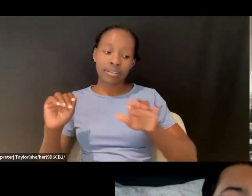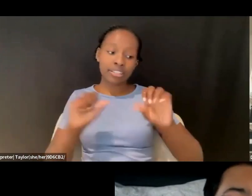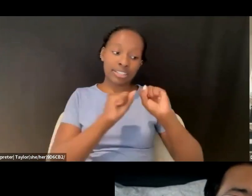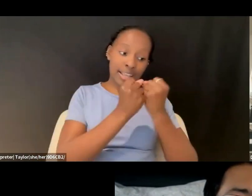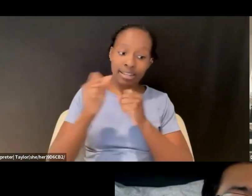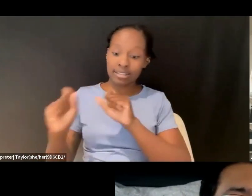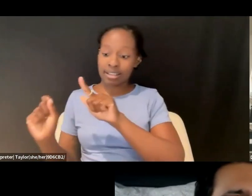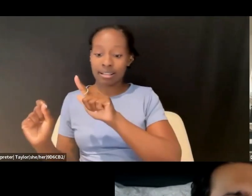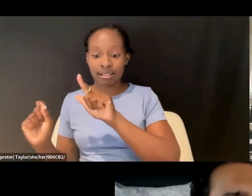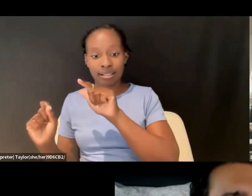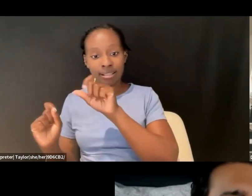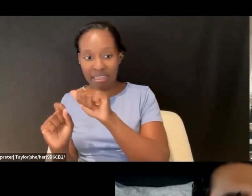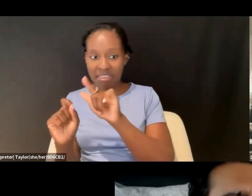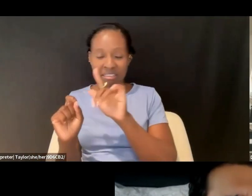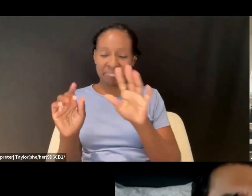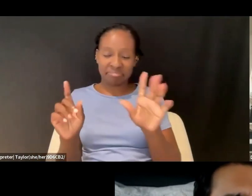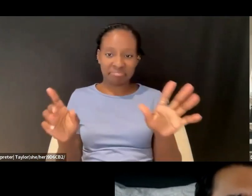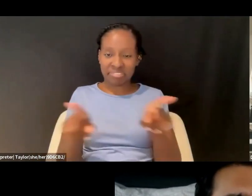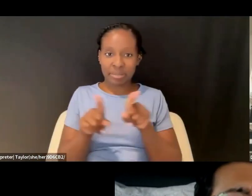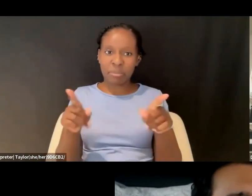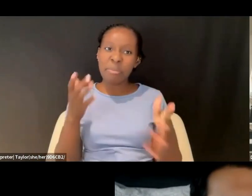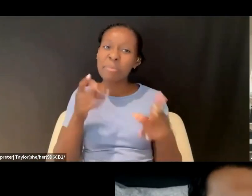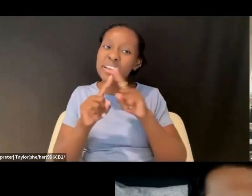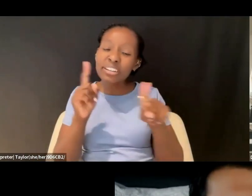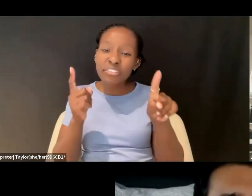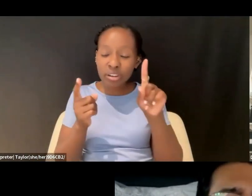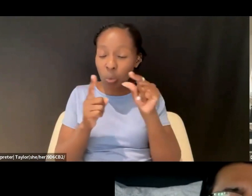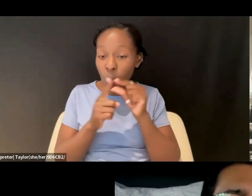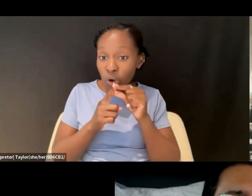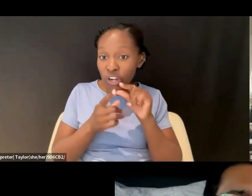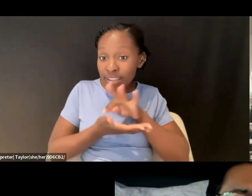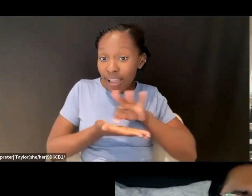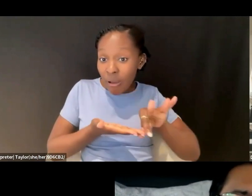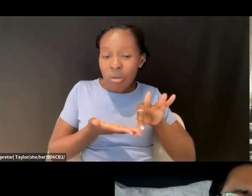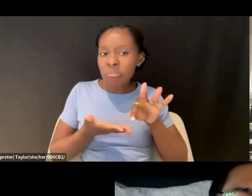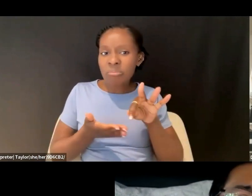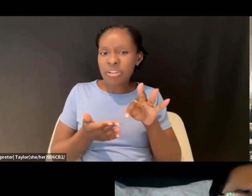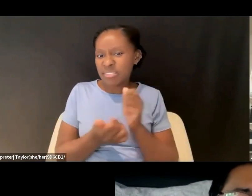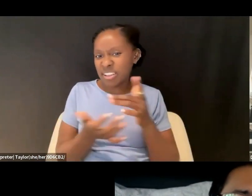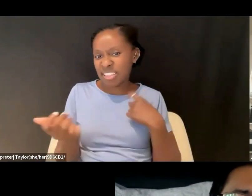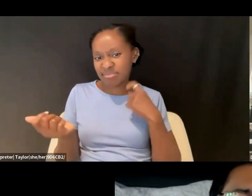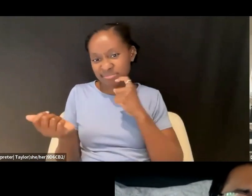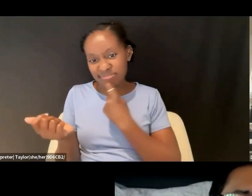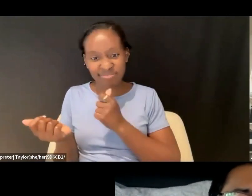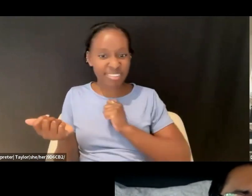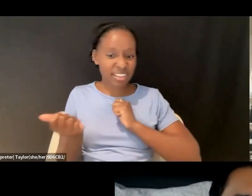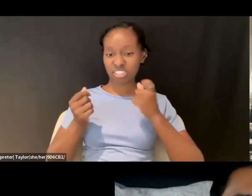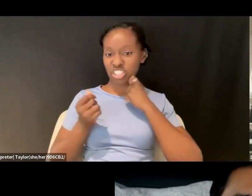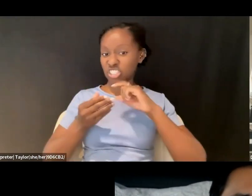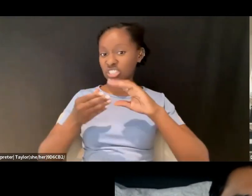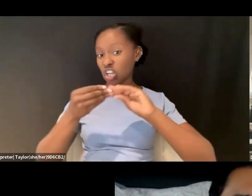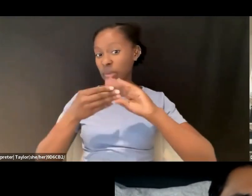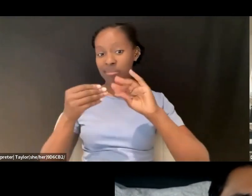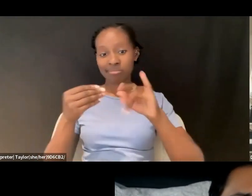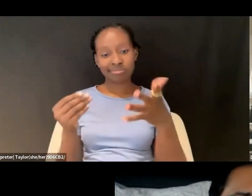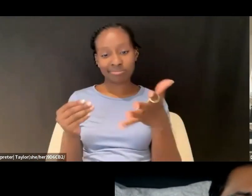conference abstracts. They might have different word counts and that sort of thing, but all of the stuff that David and I talked about is basically the